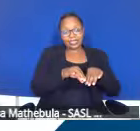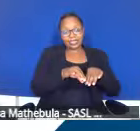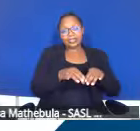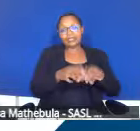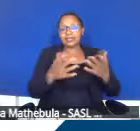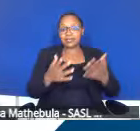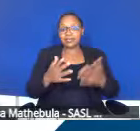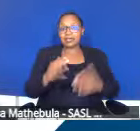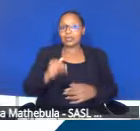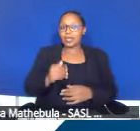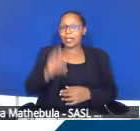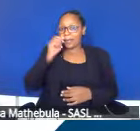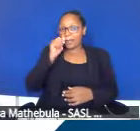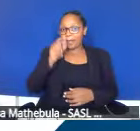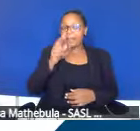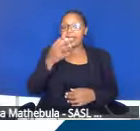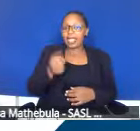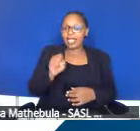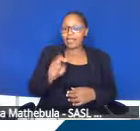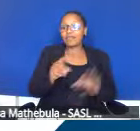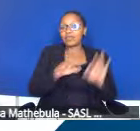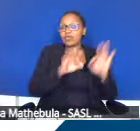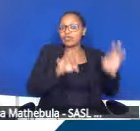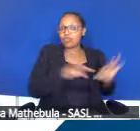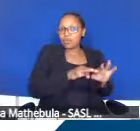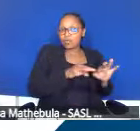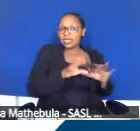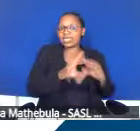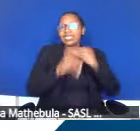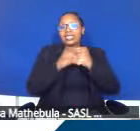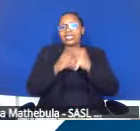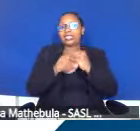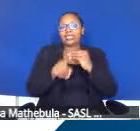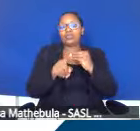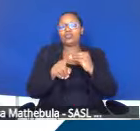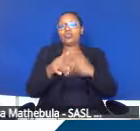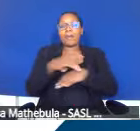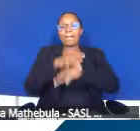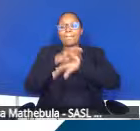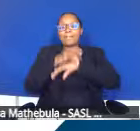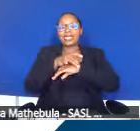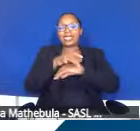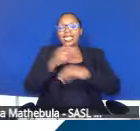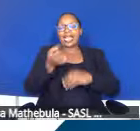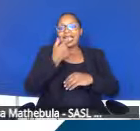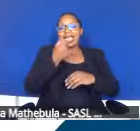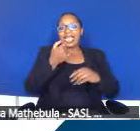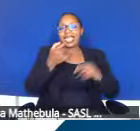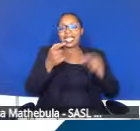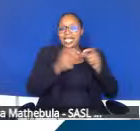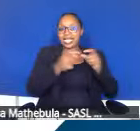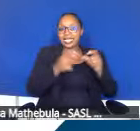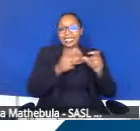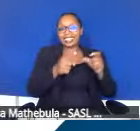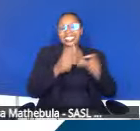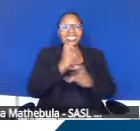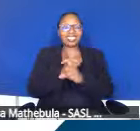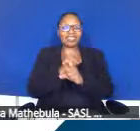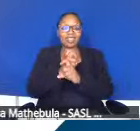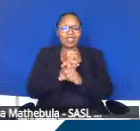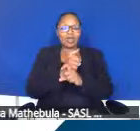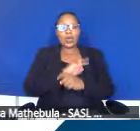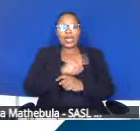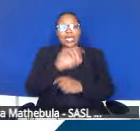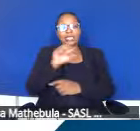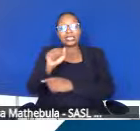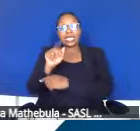In addition to the medical aid certificate, SARS may request a tax report, which is